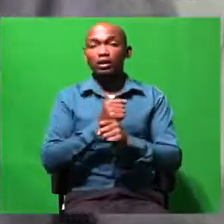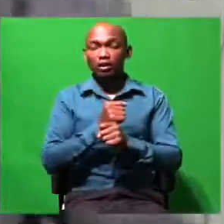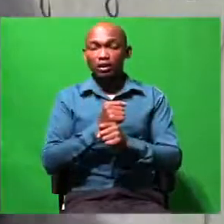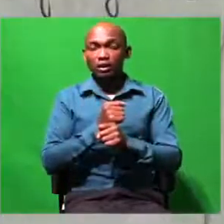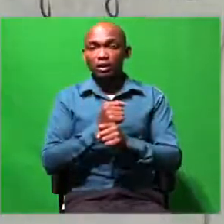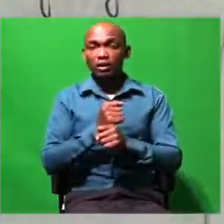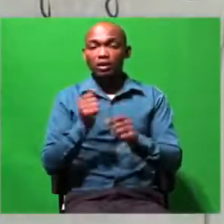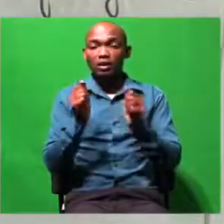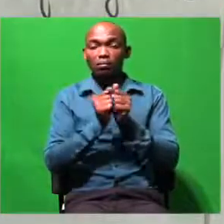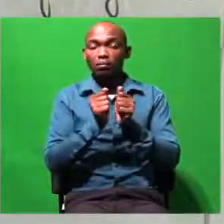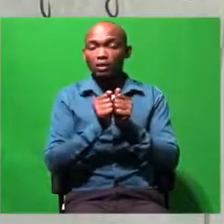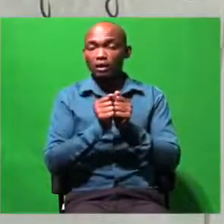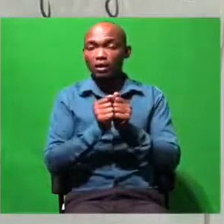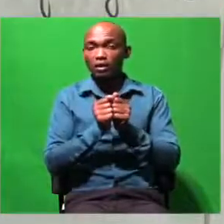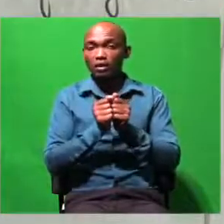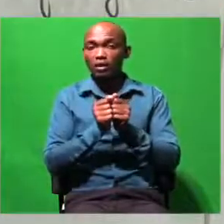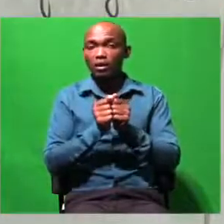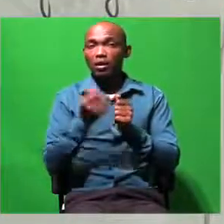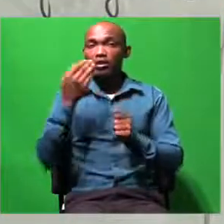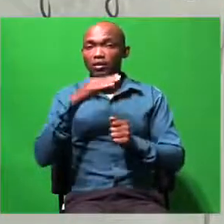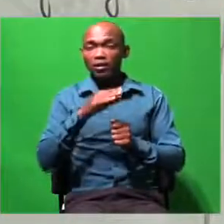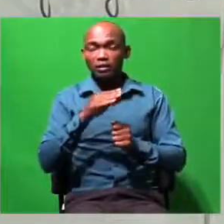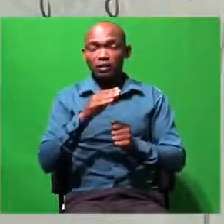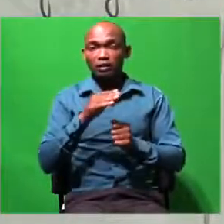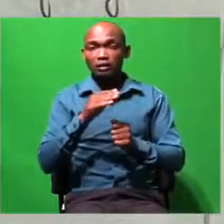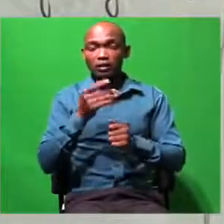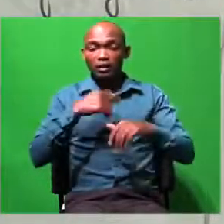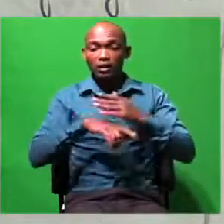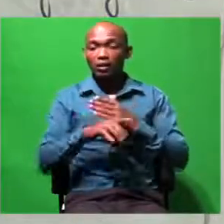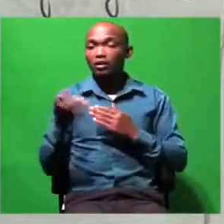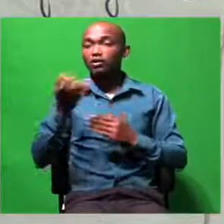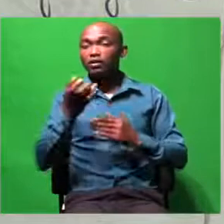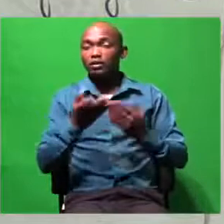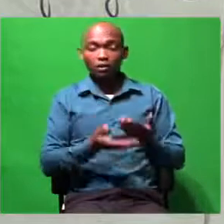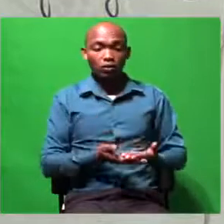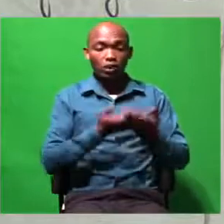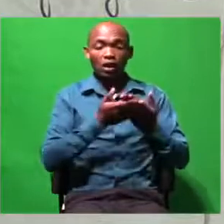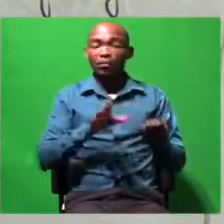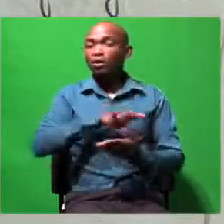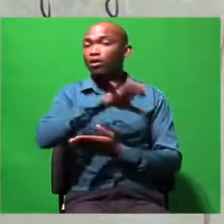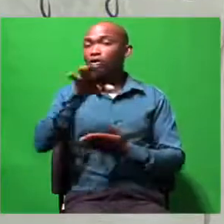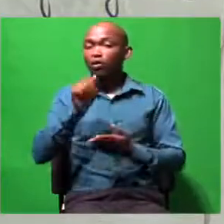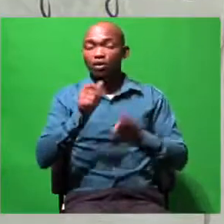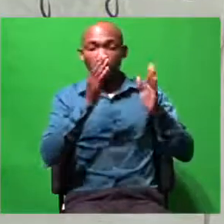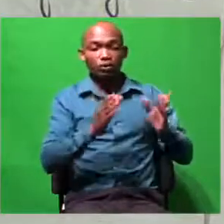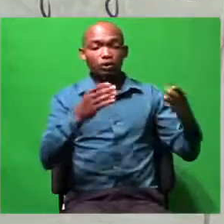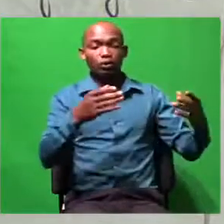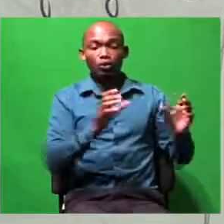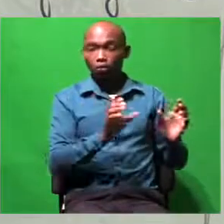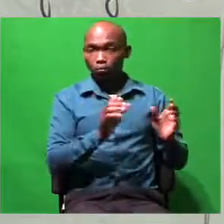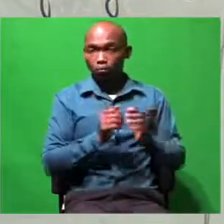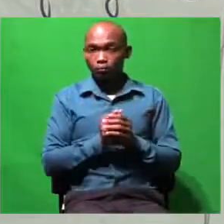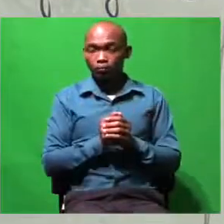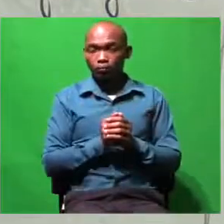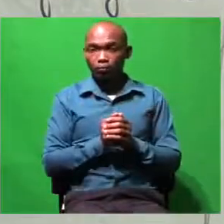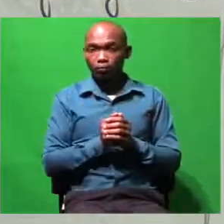see what are the important things where community or societies can play so as to help those special groups.